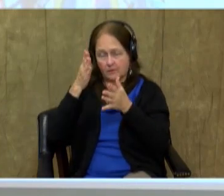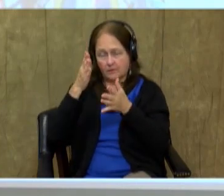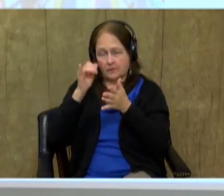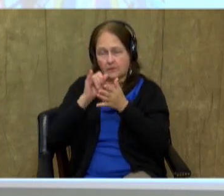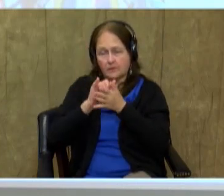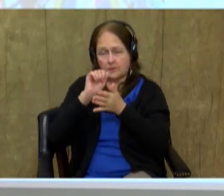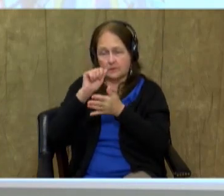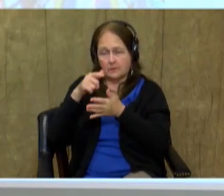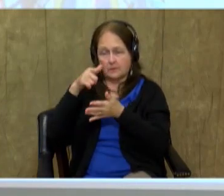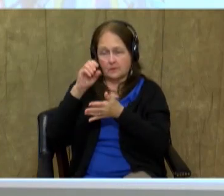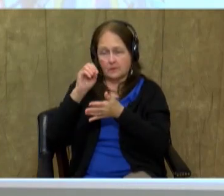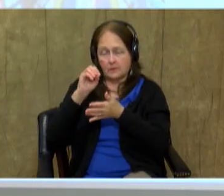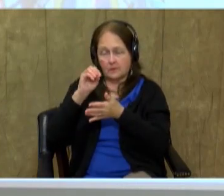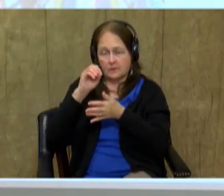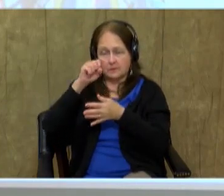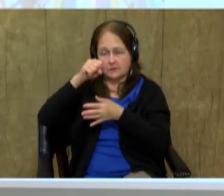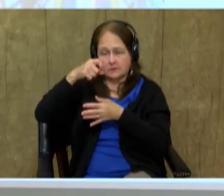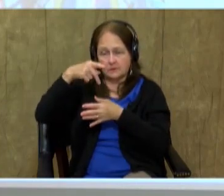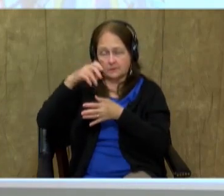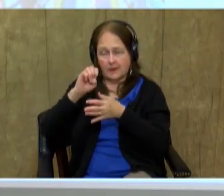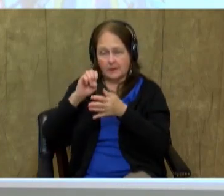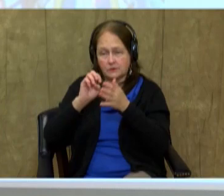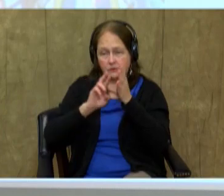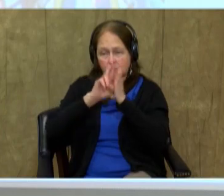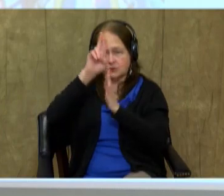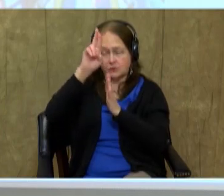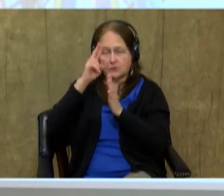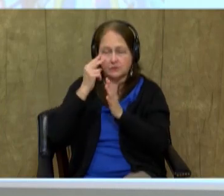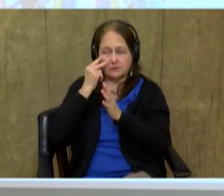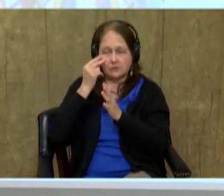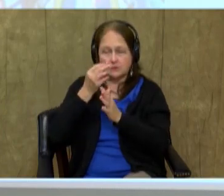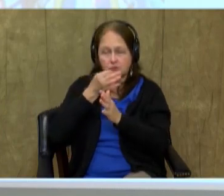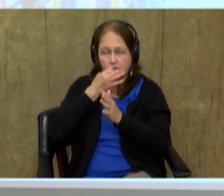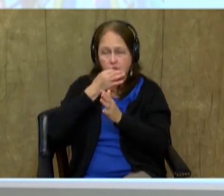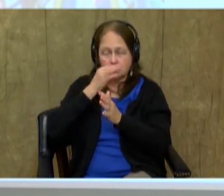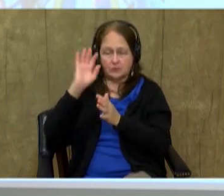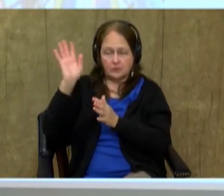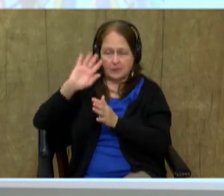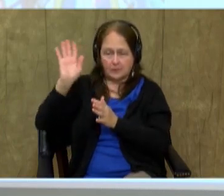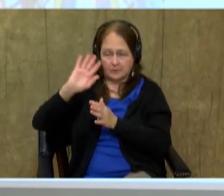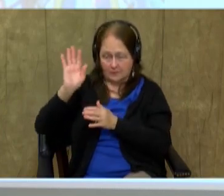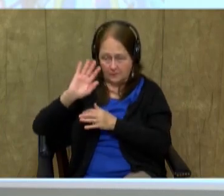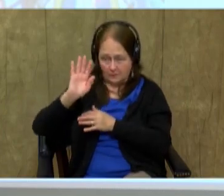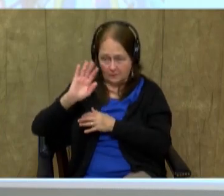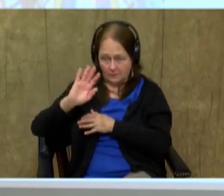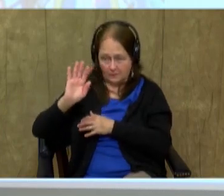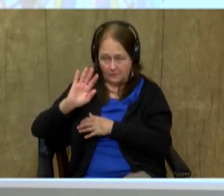only the Apollos, but the space shuttles. So I hope to see you guys real soon. Bye, guys.